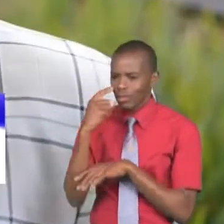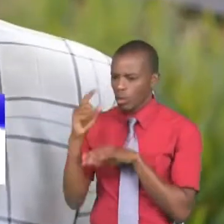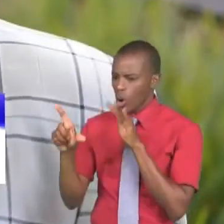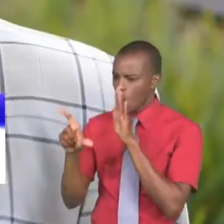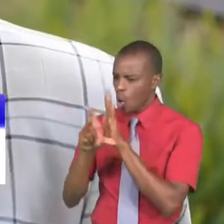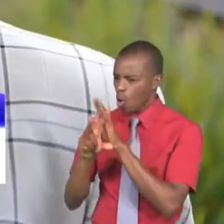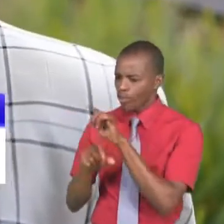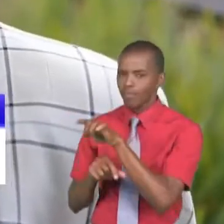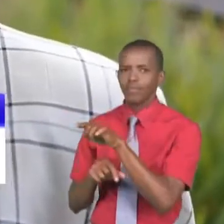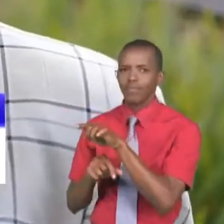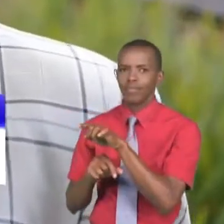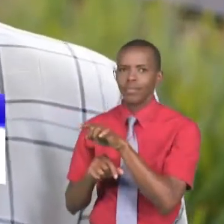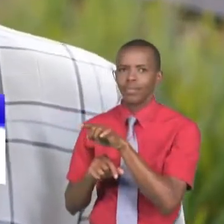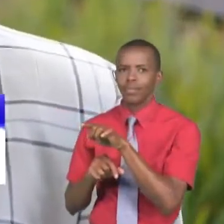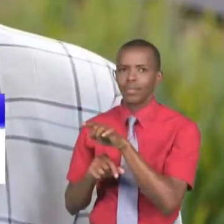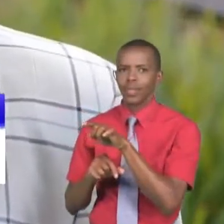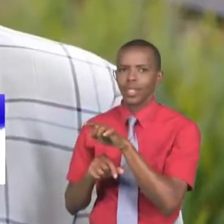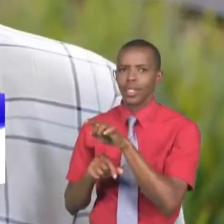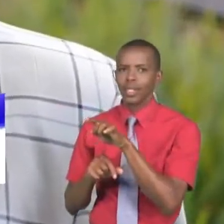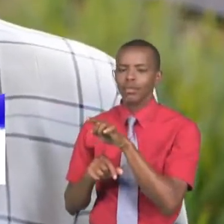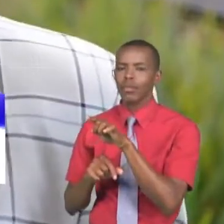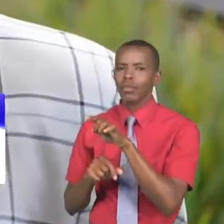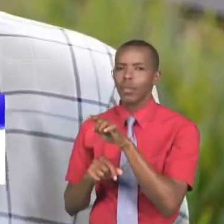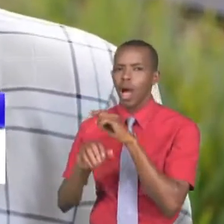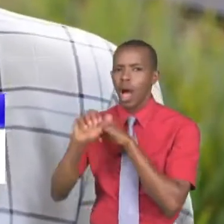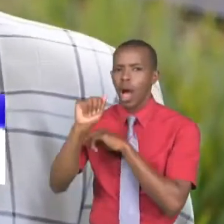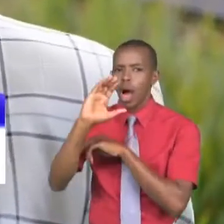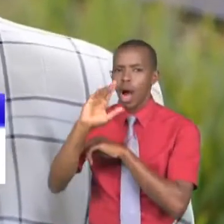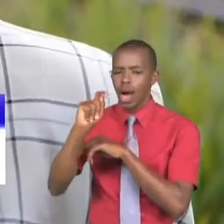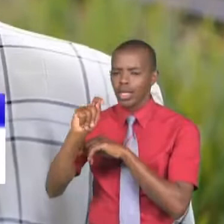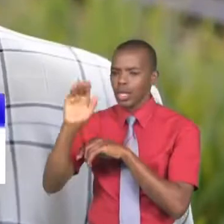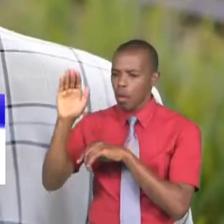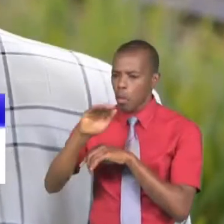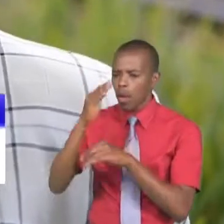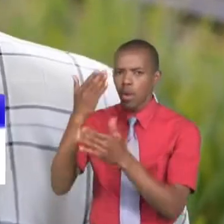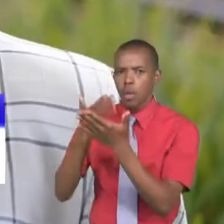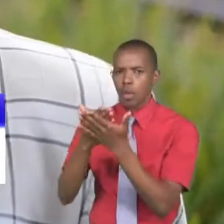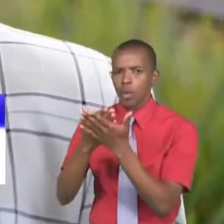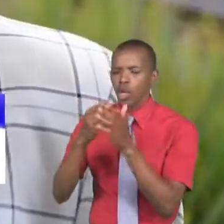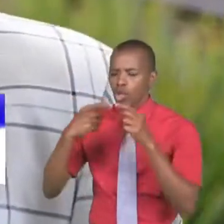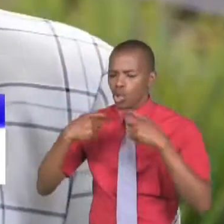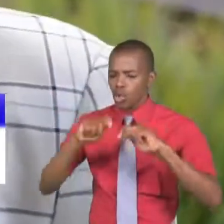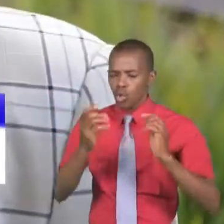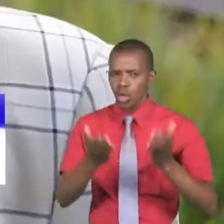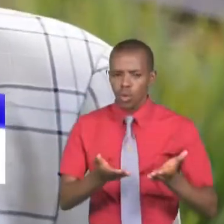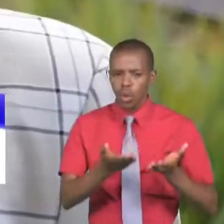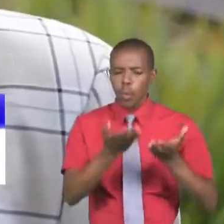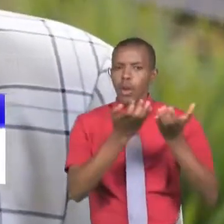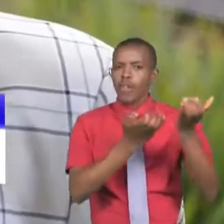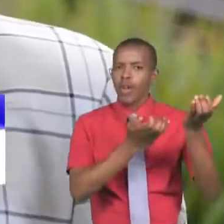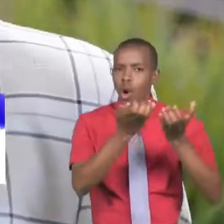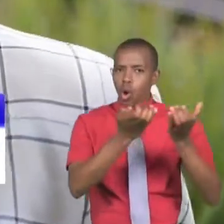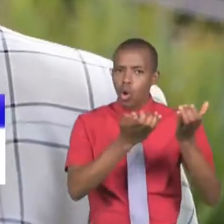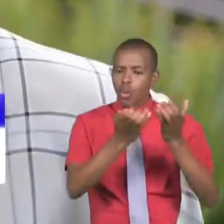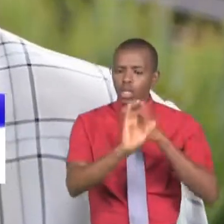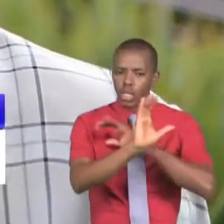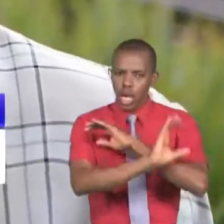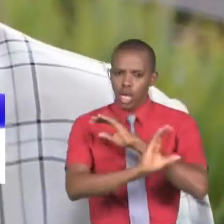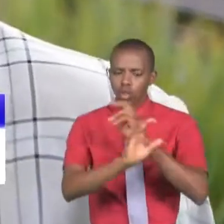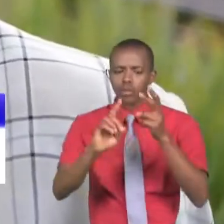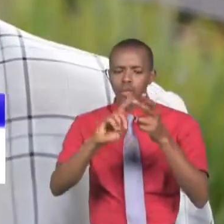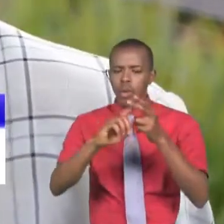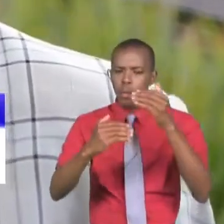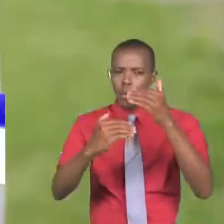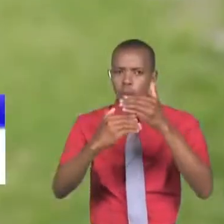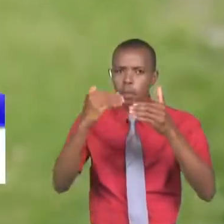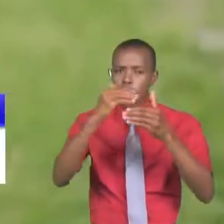aspects, there are so many acts of parliament that have been proposed to try and improve upon the economy of the country, the infrastructure development